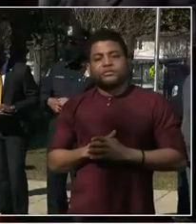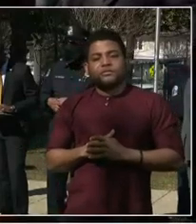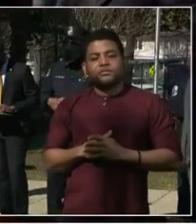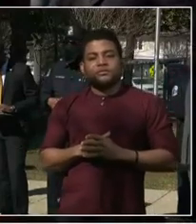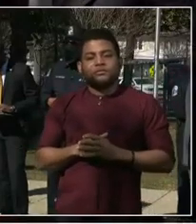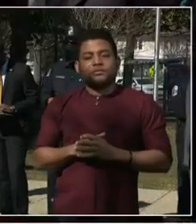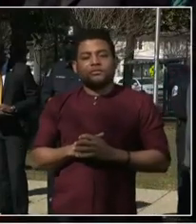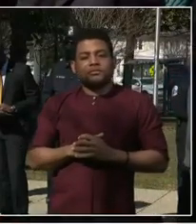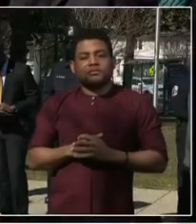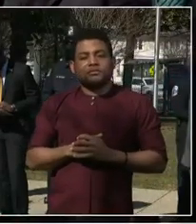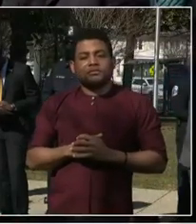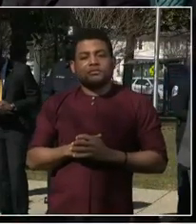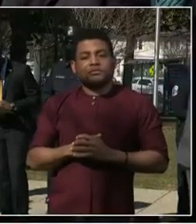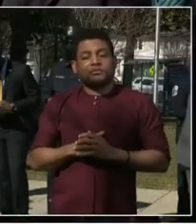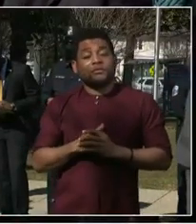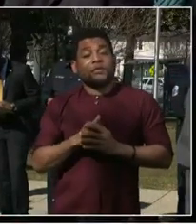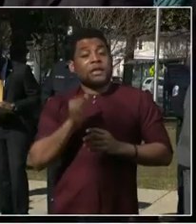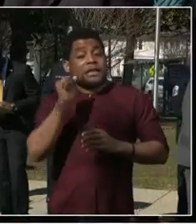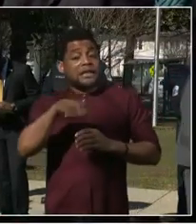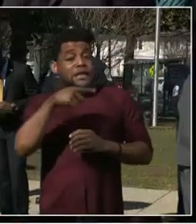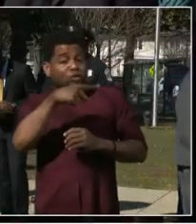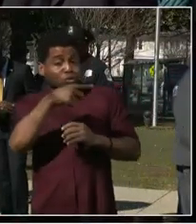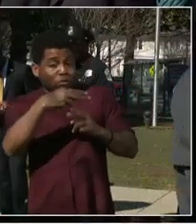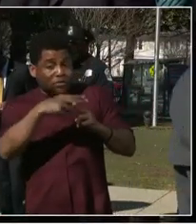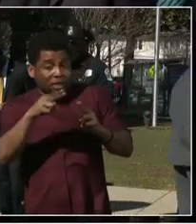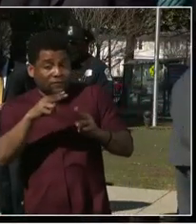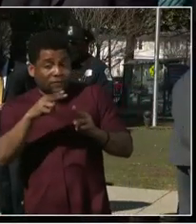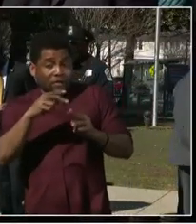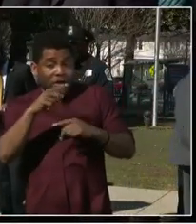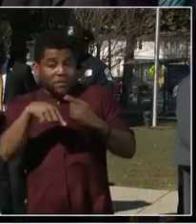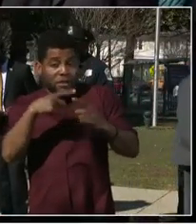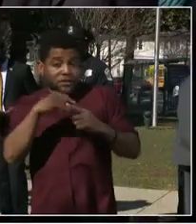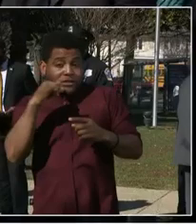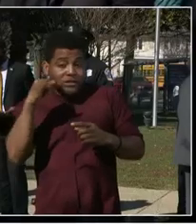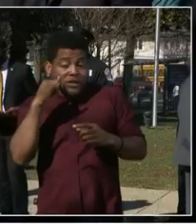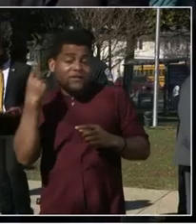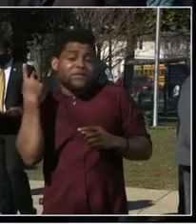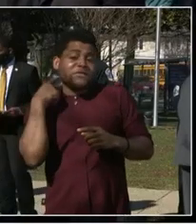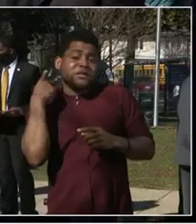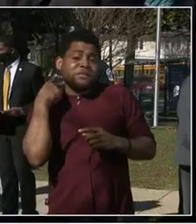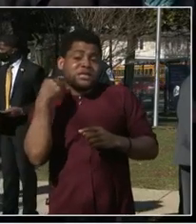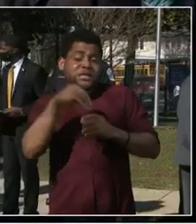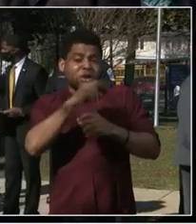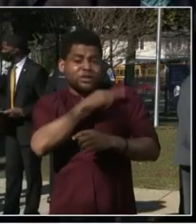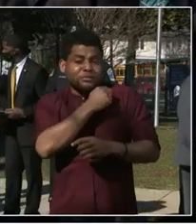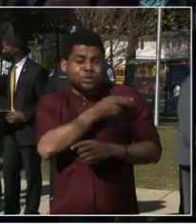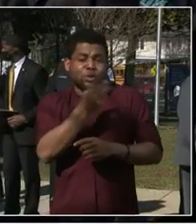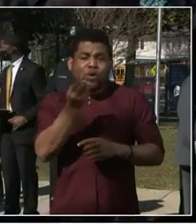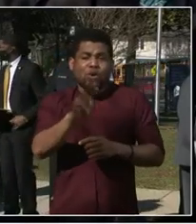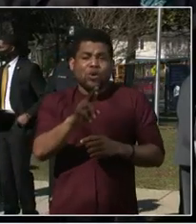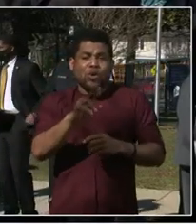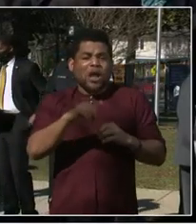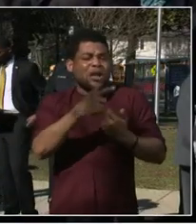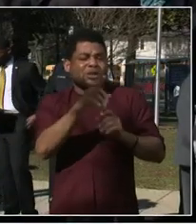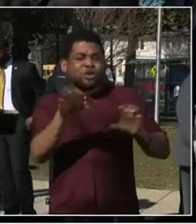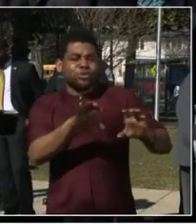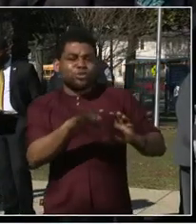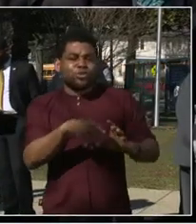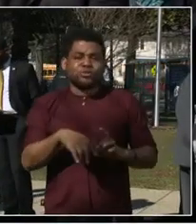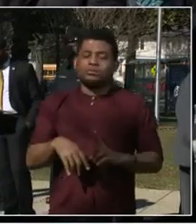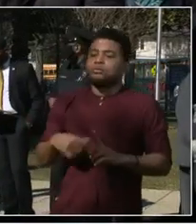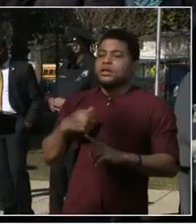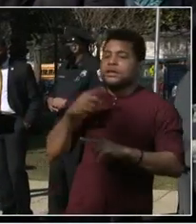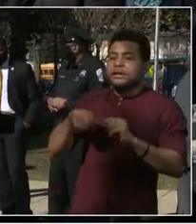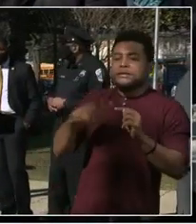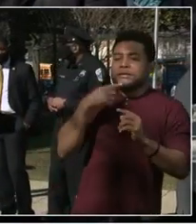You gave a brief update about them yesterday, but Yes. Are they in the hospital, or can you say any more about how they're doing? I'm not going to say a lot more about them other